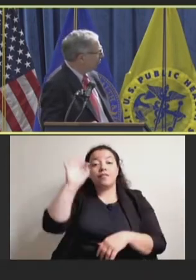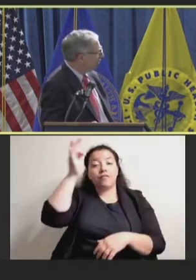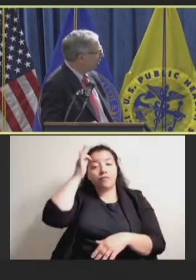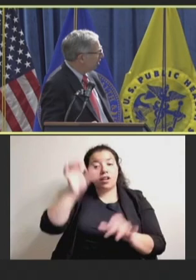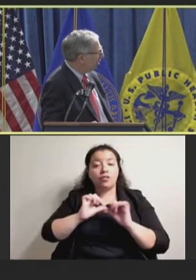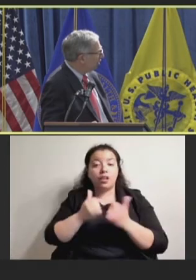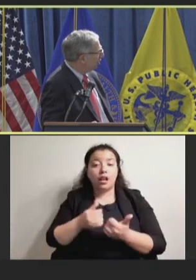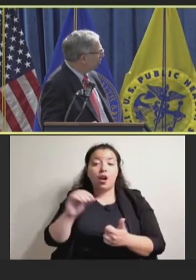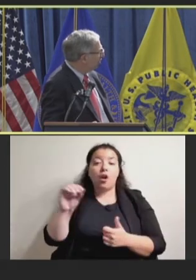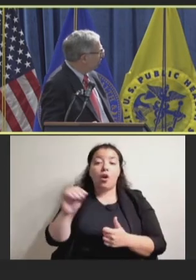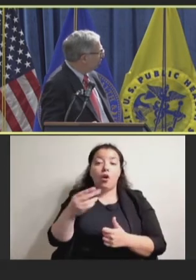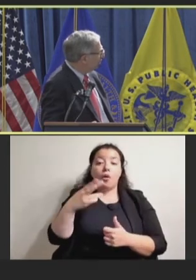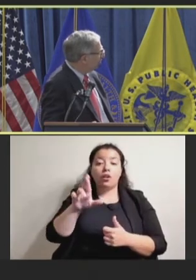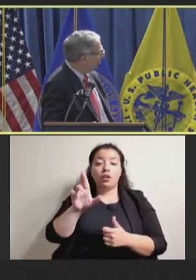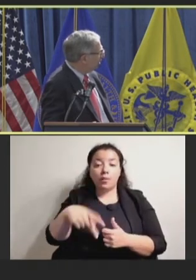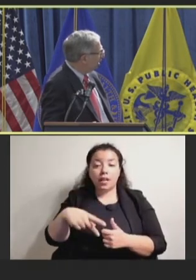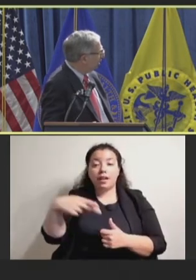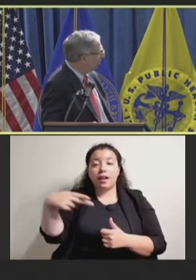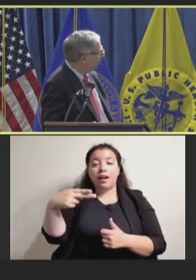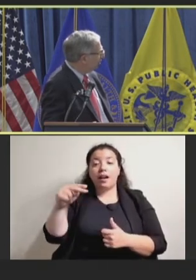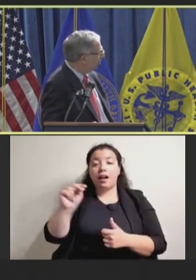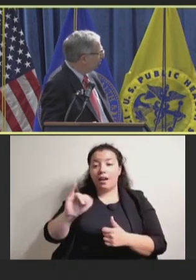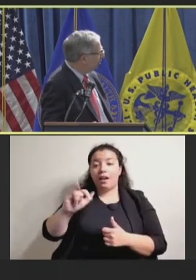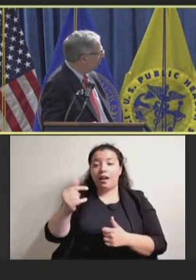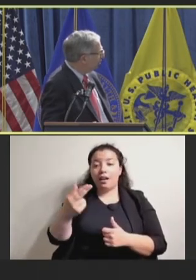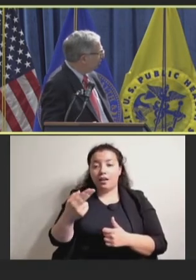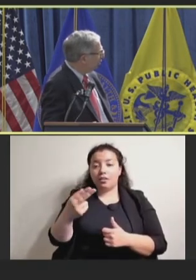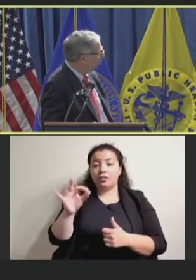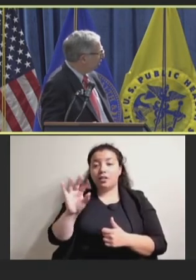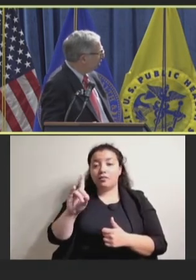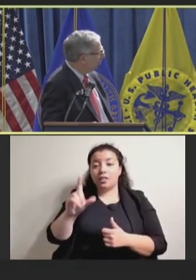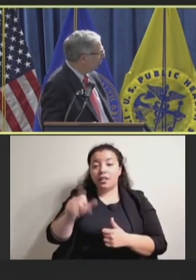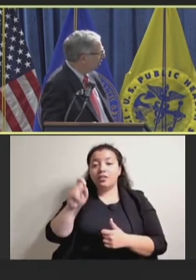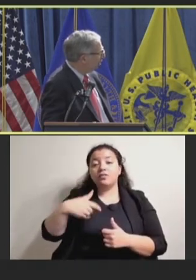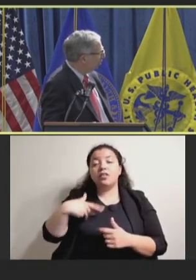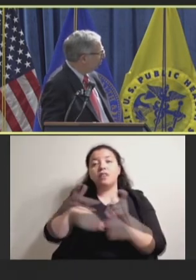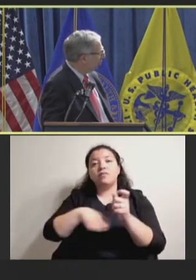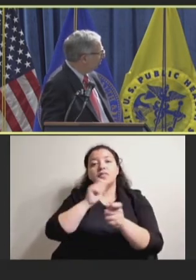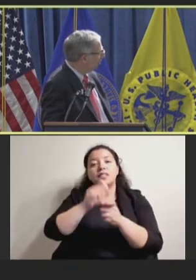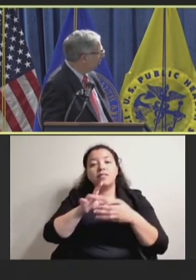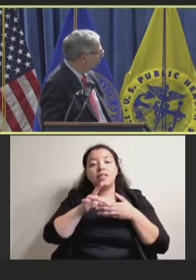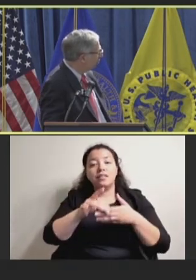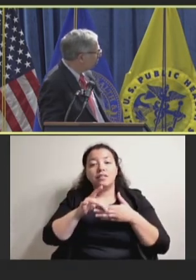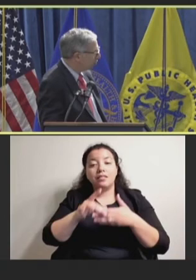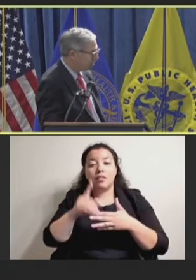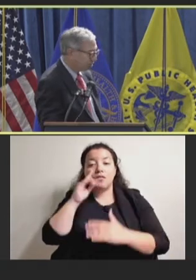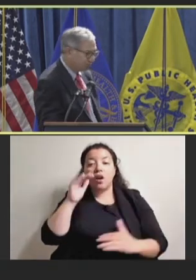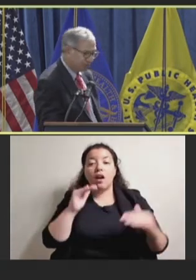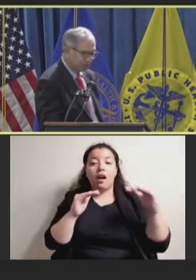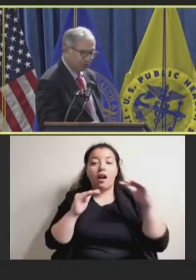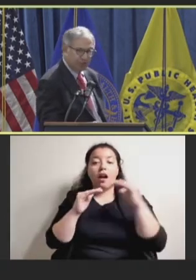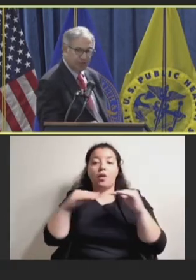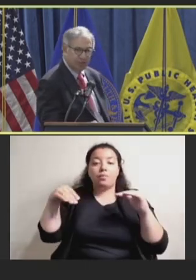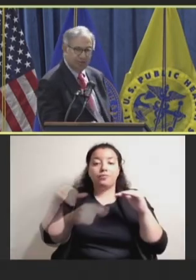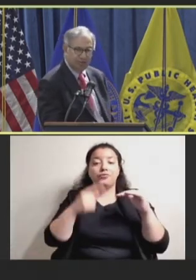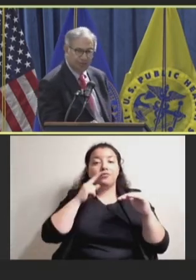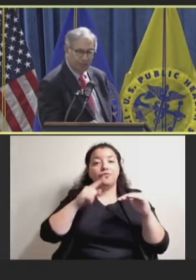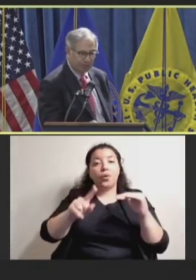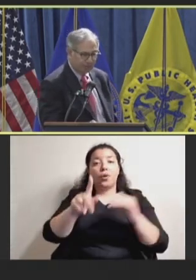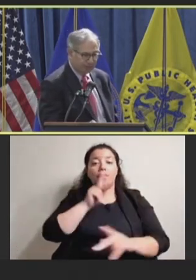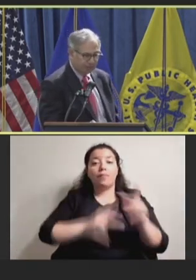and FDA, should develop explicit guidance to direct local IRBs on equitable compensation to research participants and their